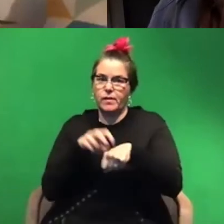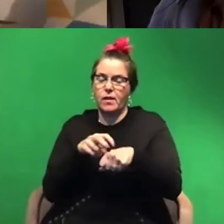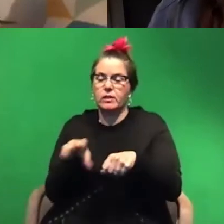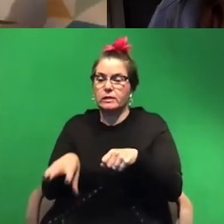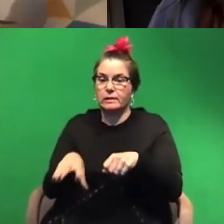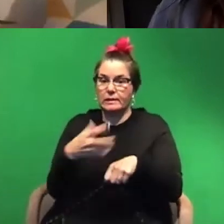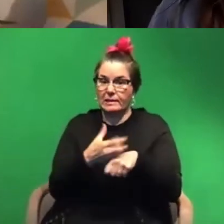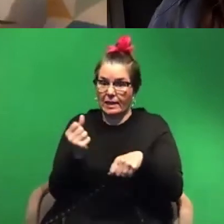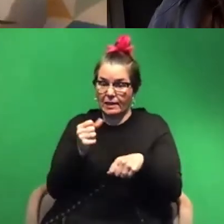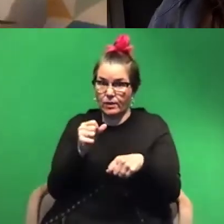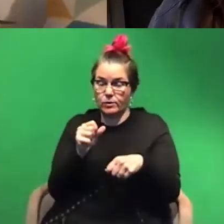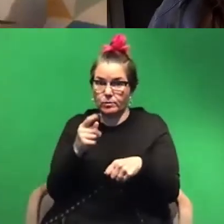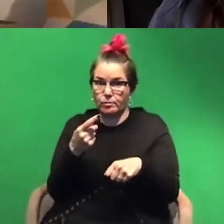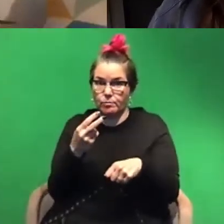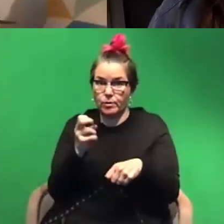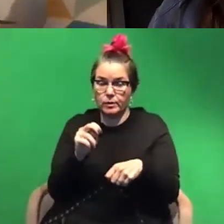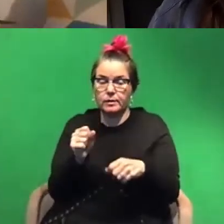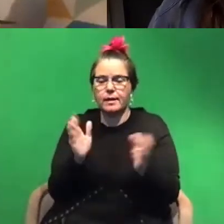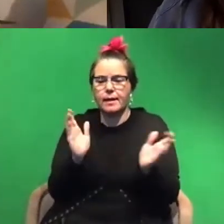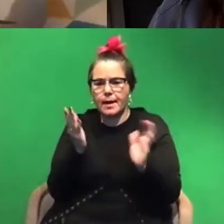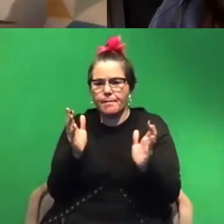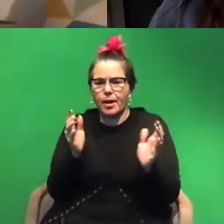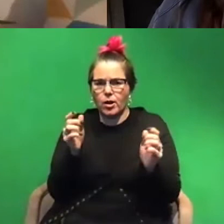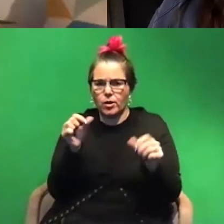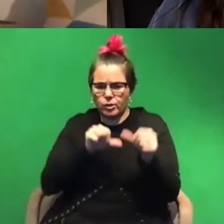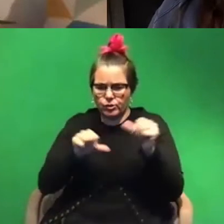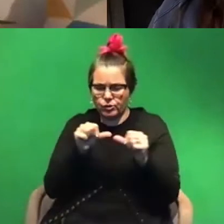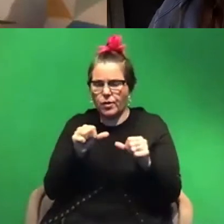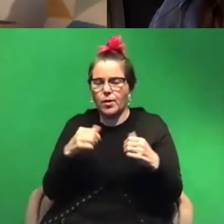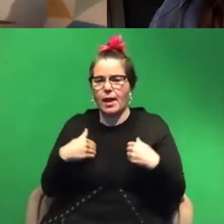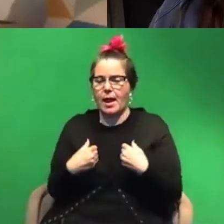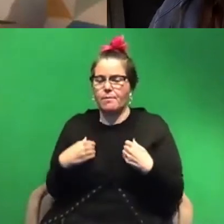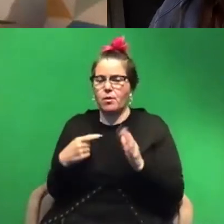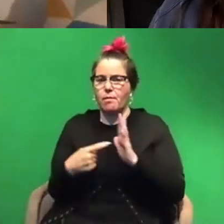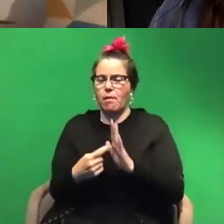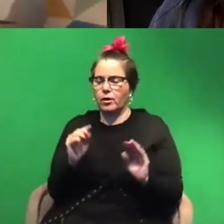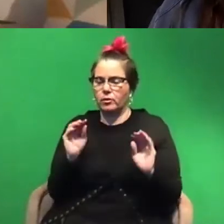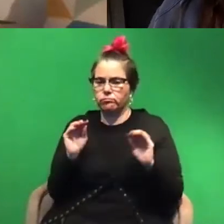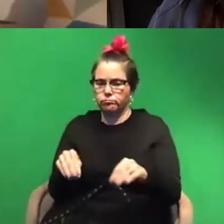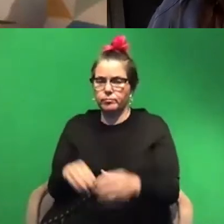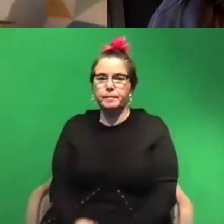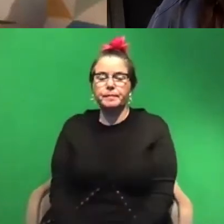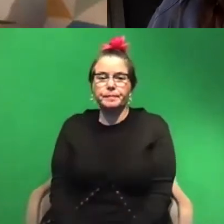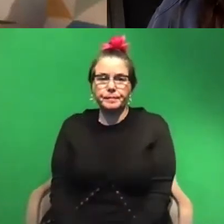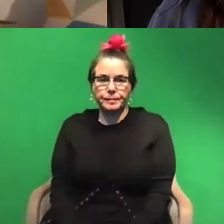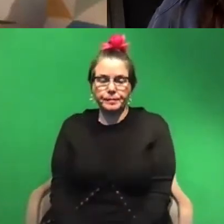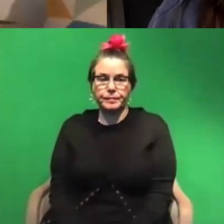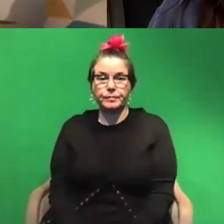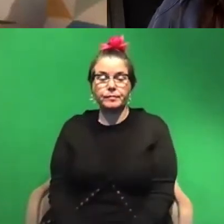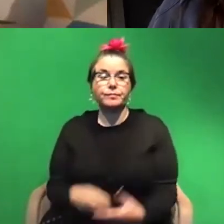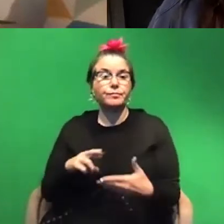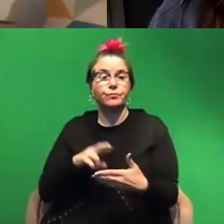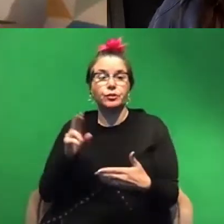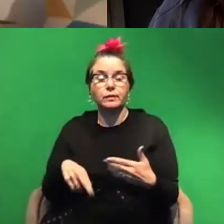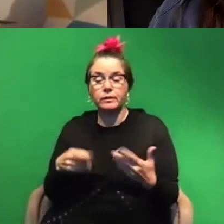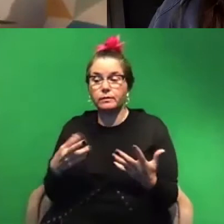proteins and you compare them to each other in an animal model. And the results that you're looking for,